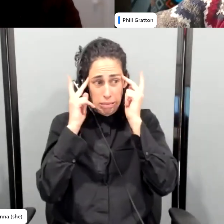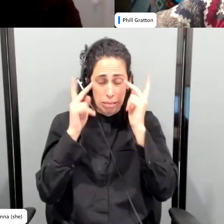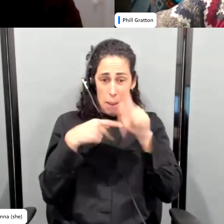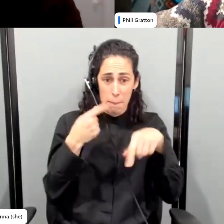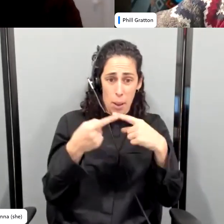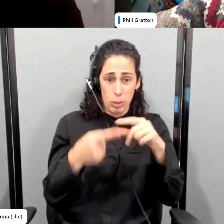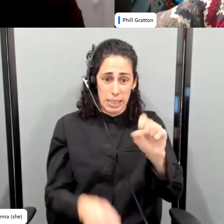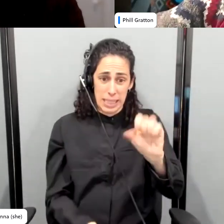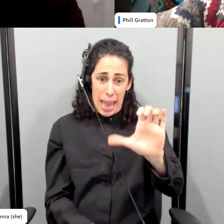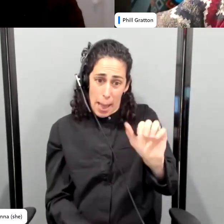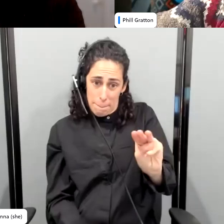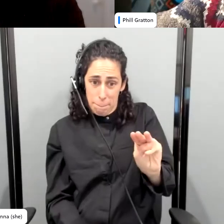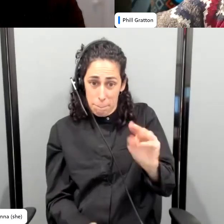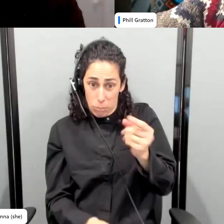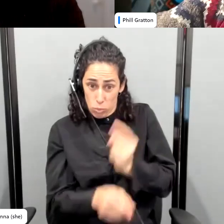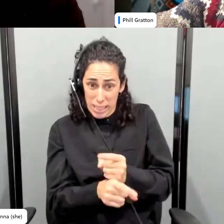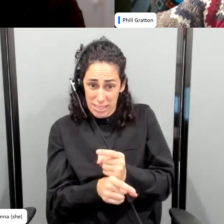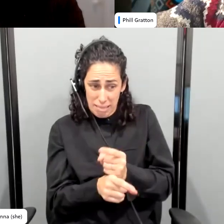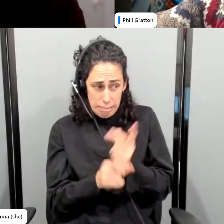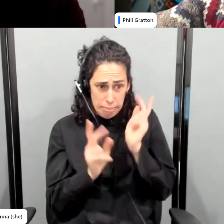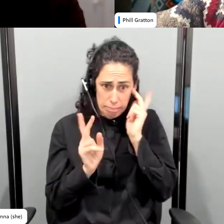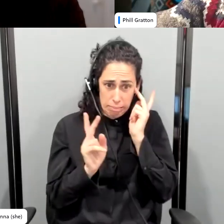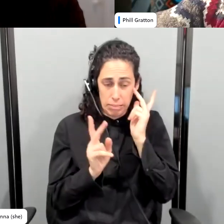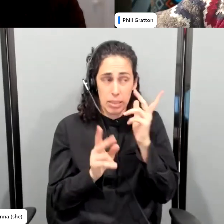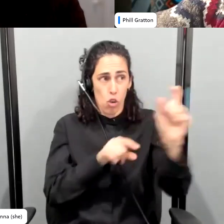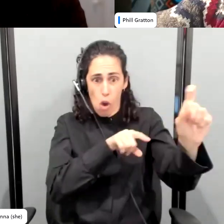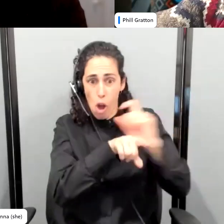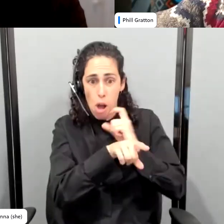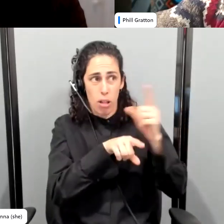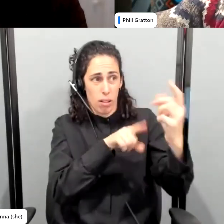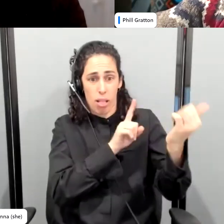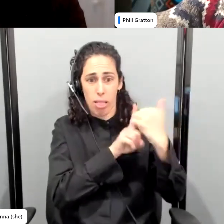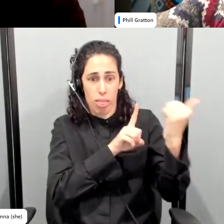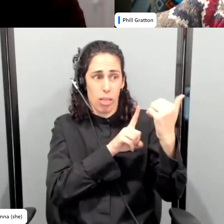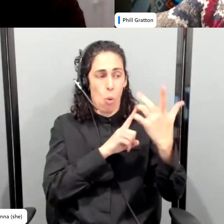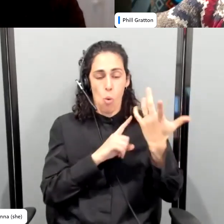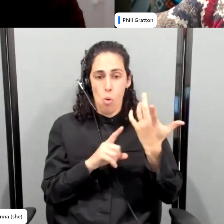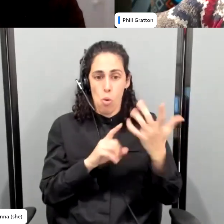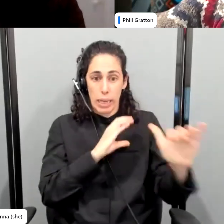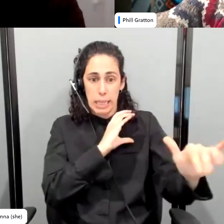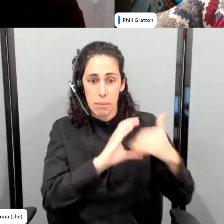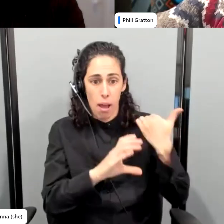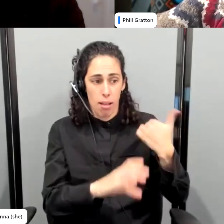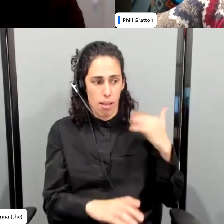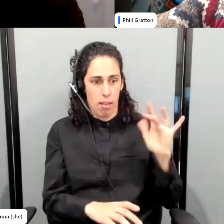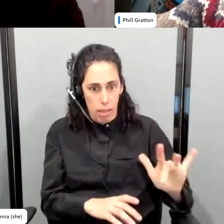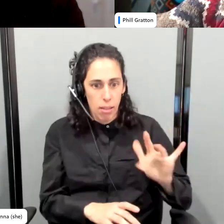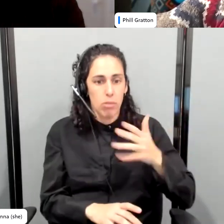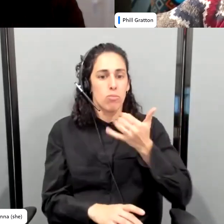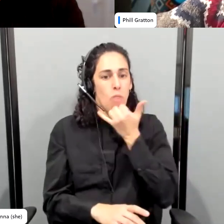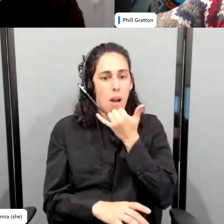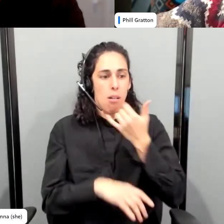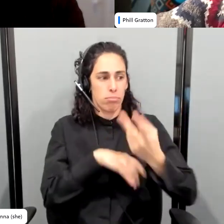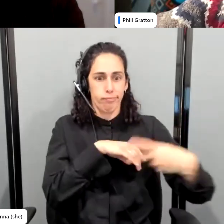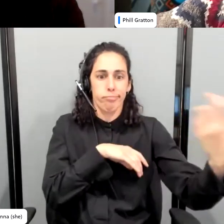phone calls, and people are getting very clever. Well, what Ken, whom you met at the beginning, has discovered that if you get an